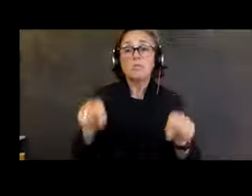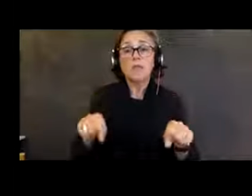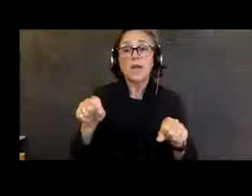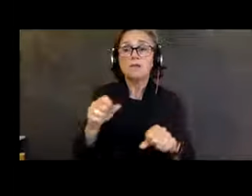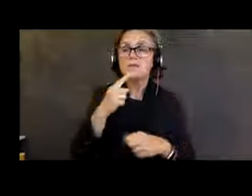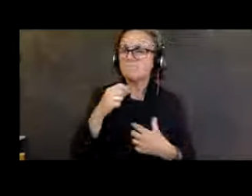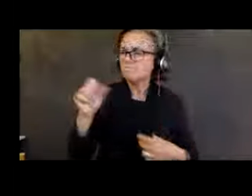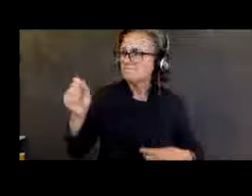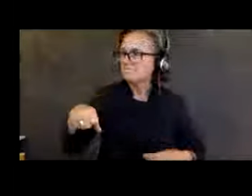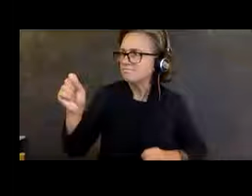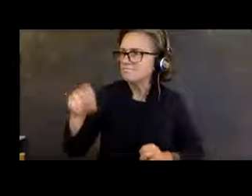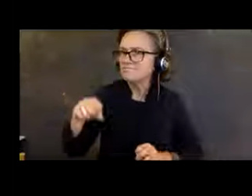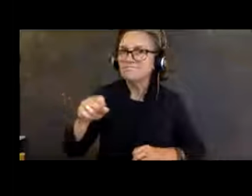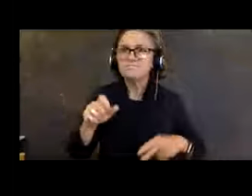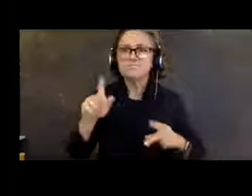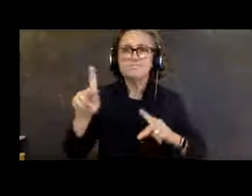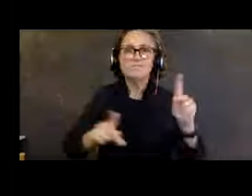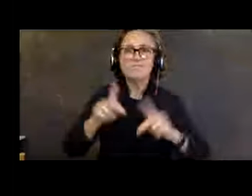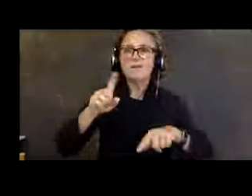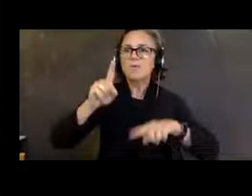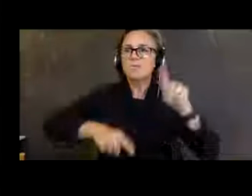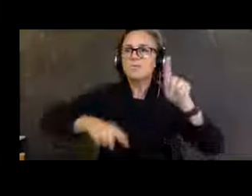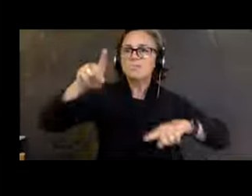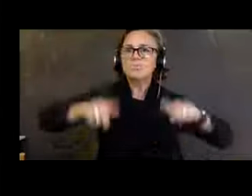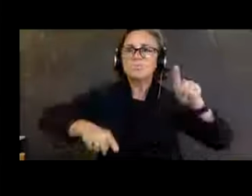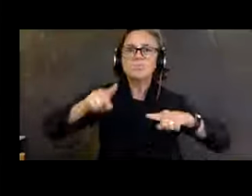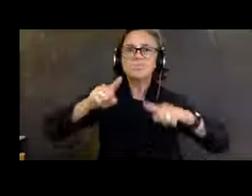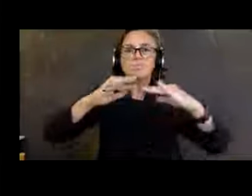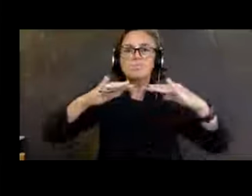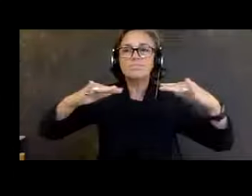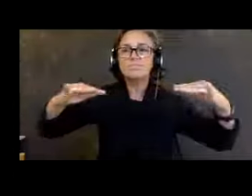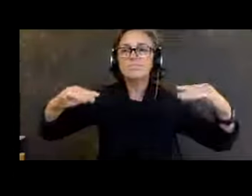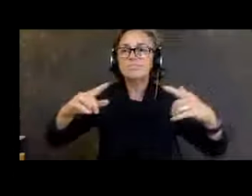is that we're all different, and also share the commonalities that we have.